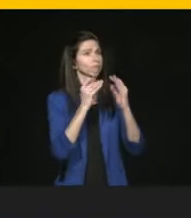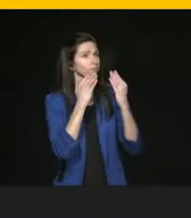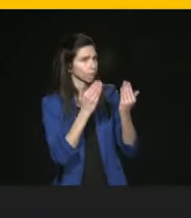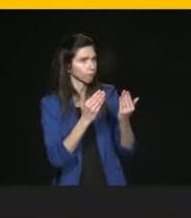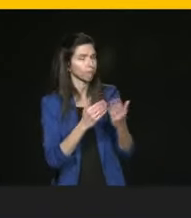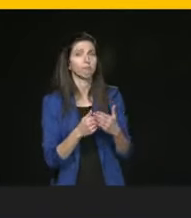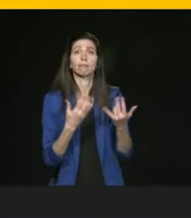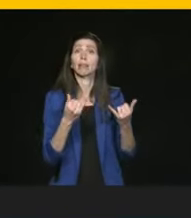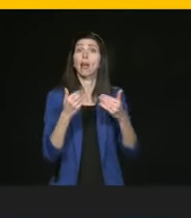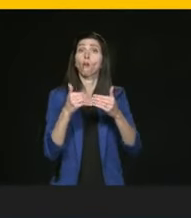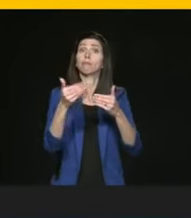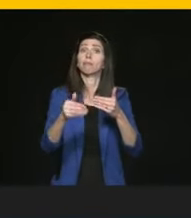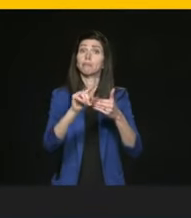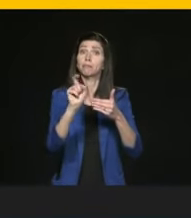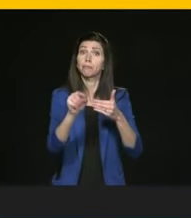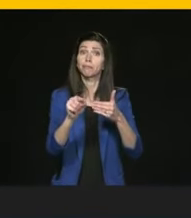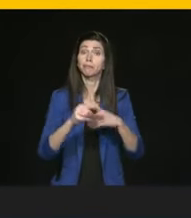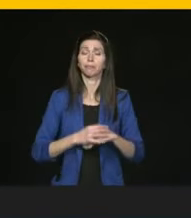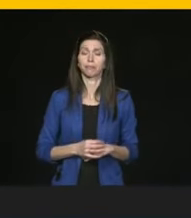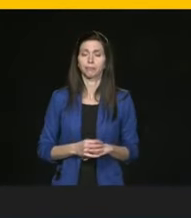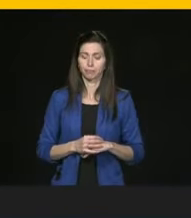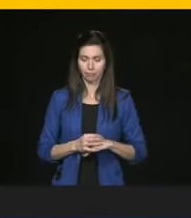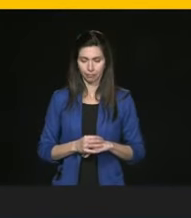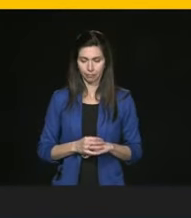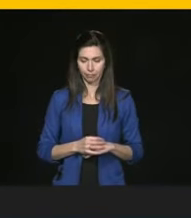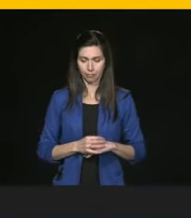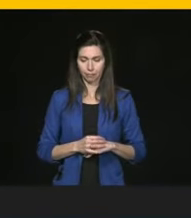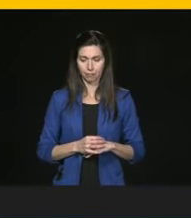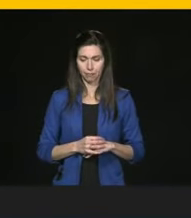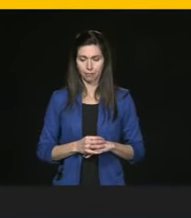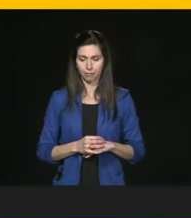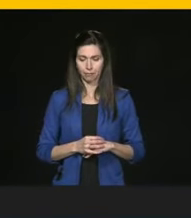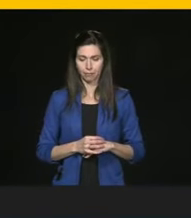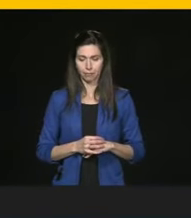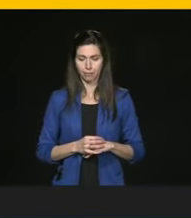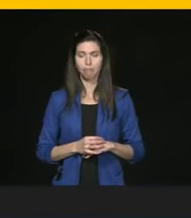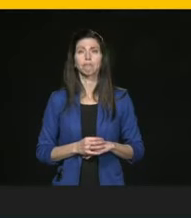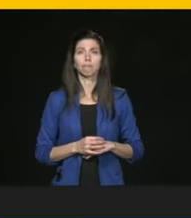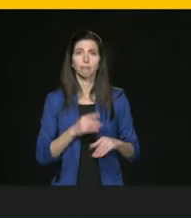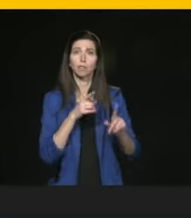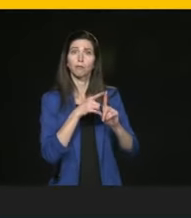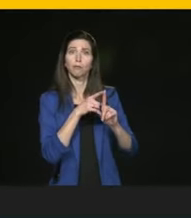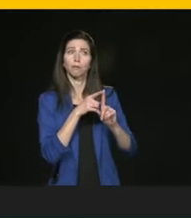Our next question, notre prochaine question, is from Theresa Wright. Please go ahead, à vous la parole.